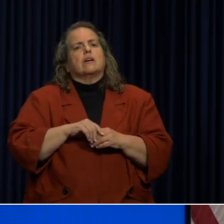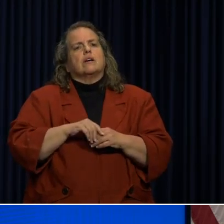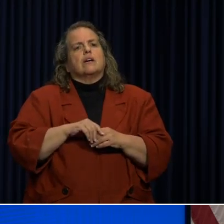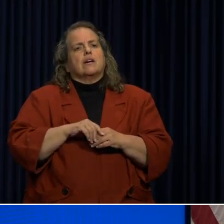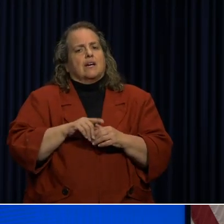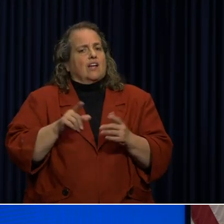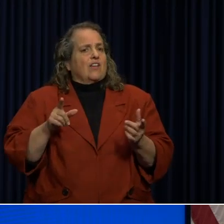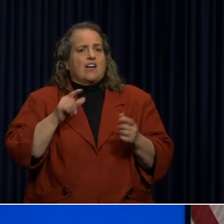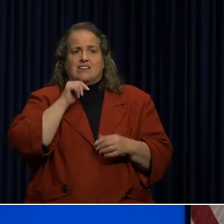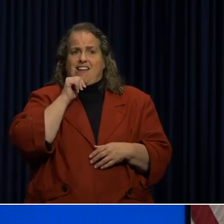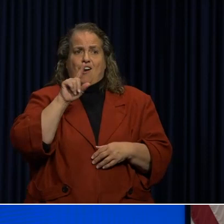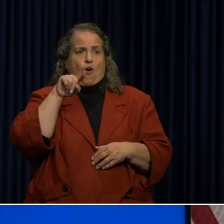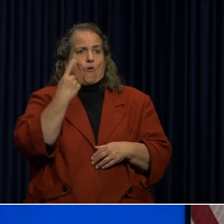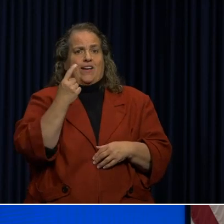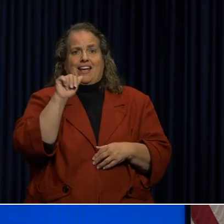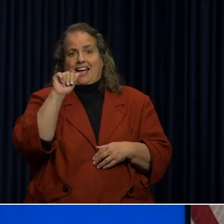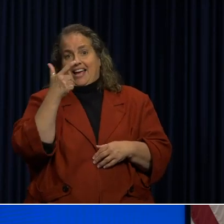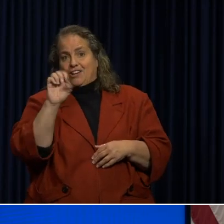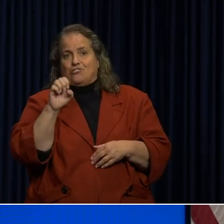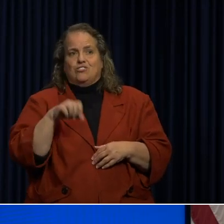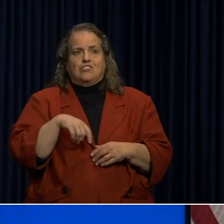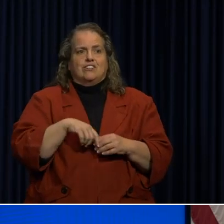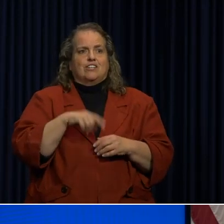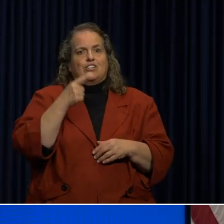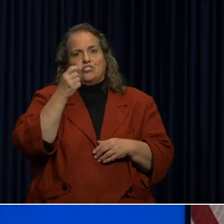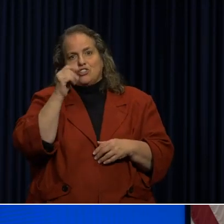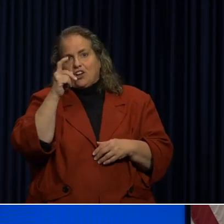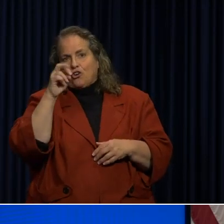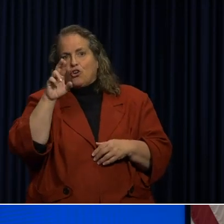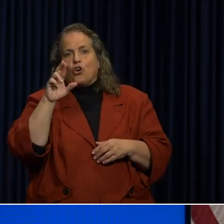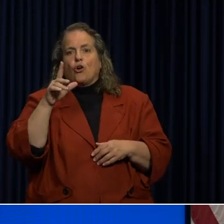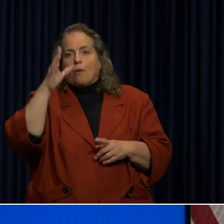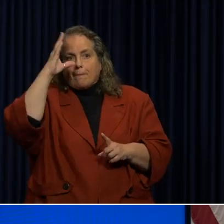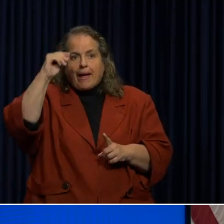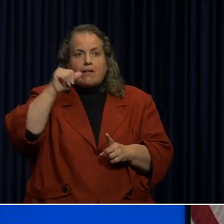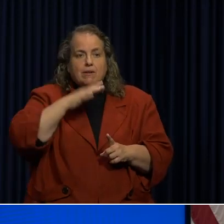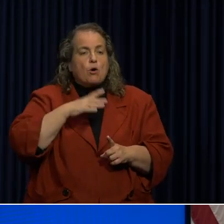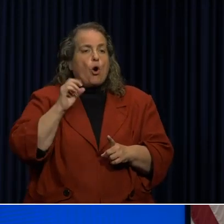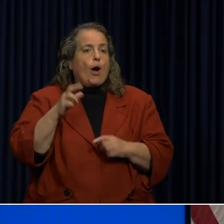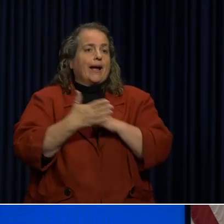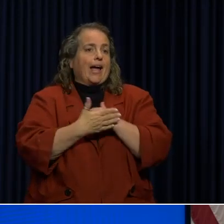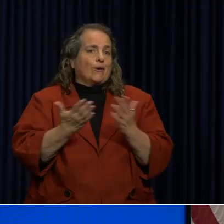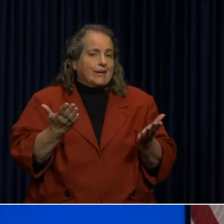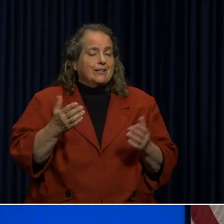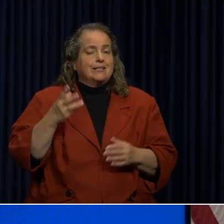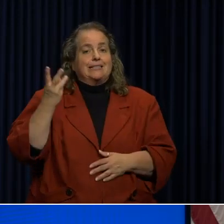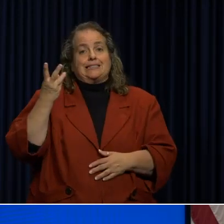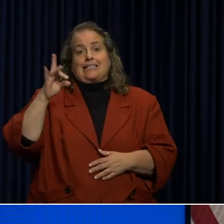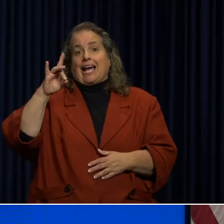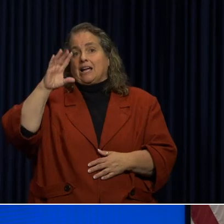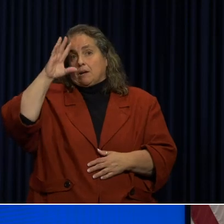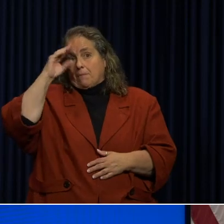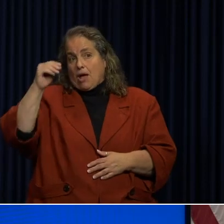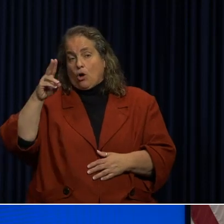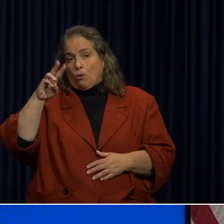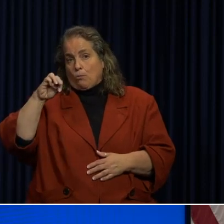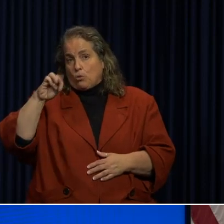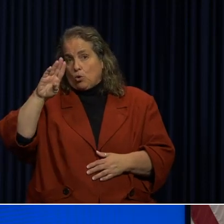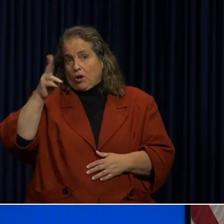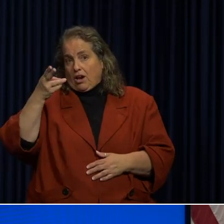age and a gender and a county, and that's what we get to report. 68-year-old male from